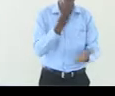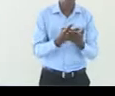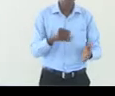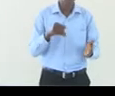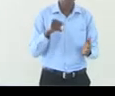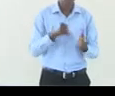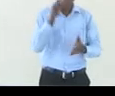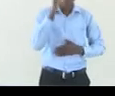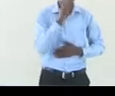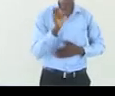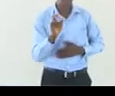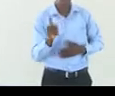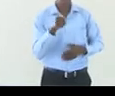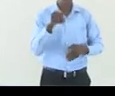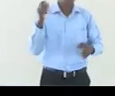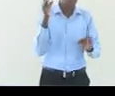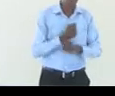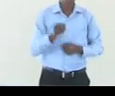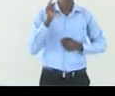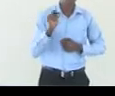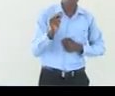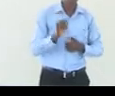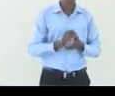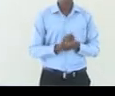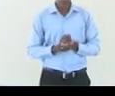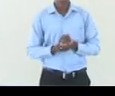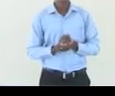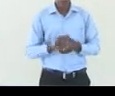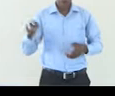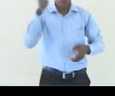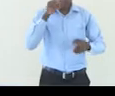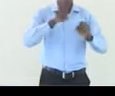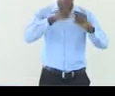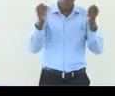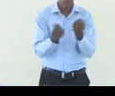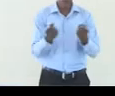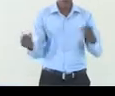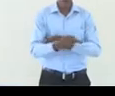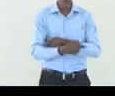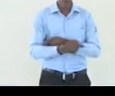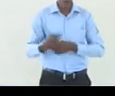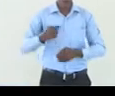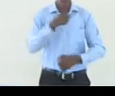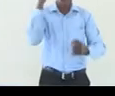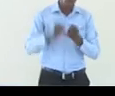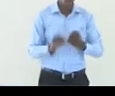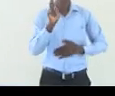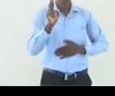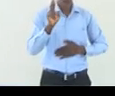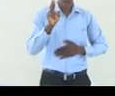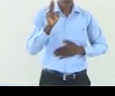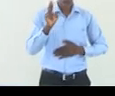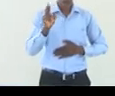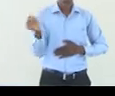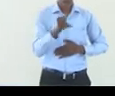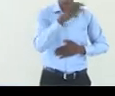okay. You will get your millions. I mean, it's like the Nigerian society today. We ended up